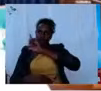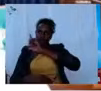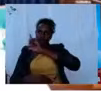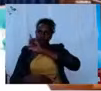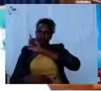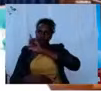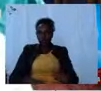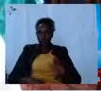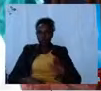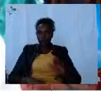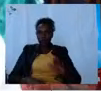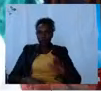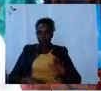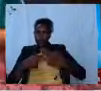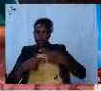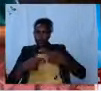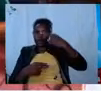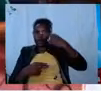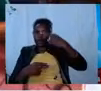my feet on